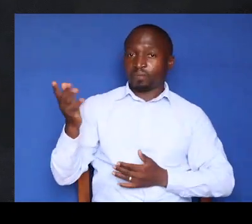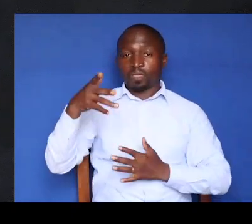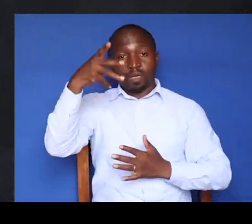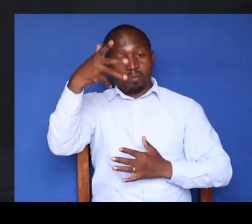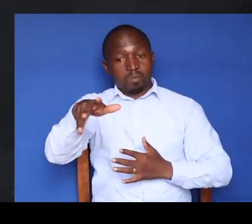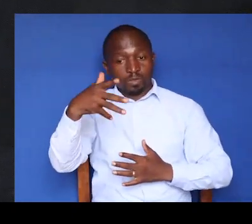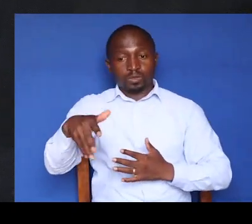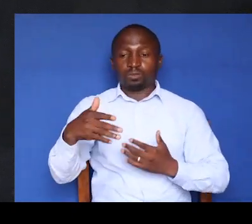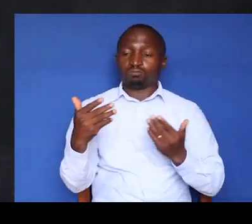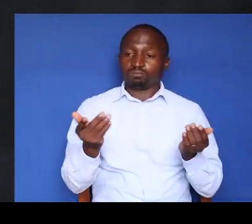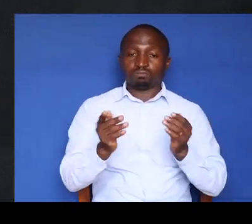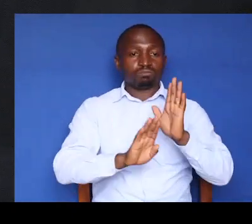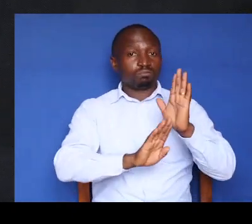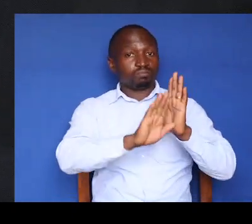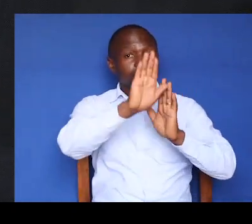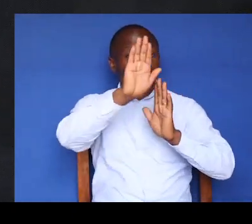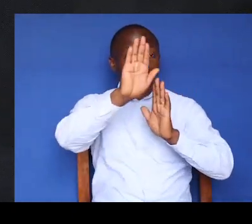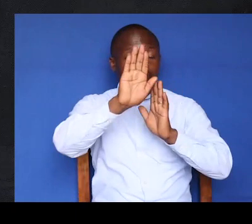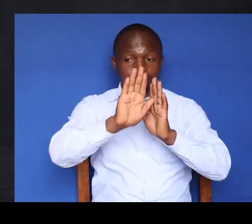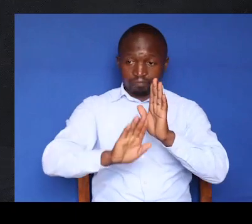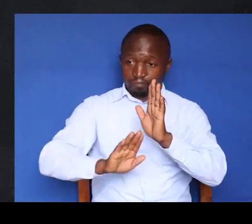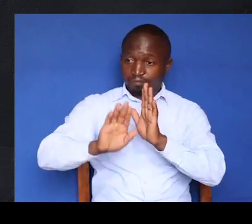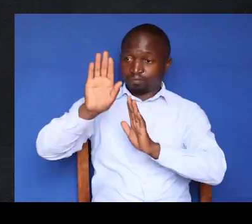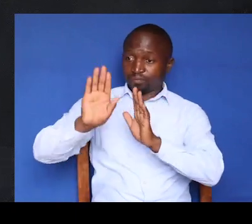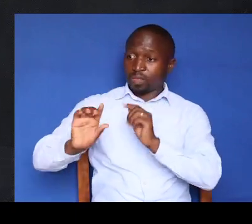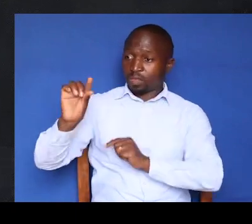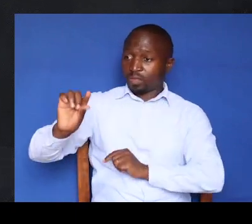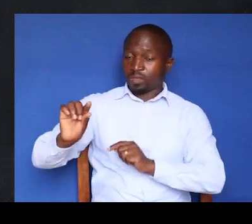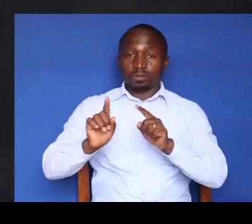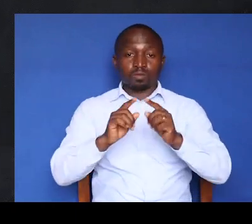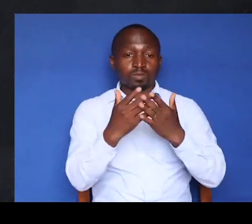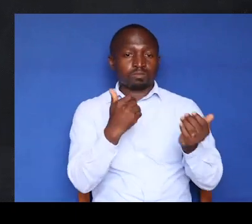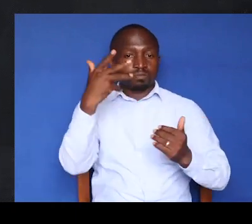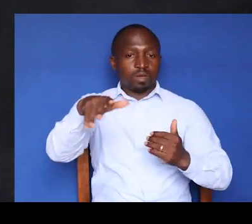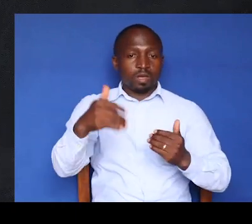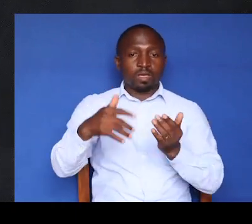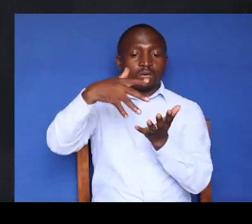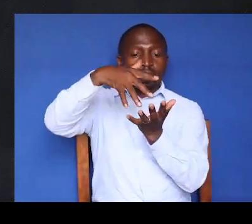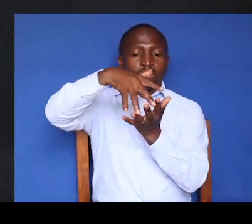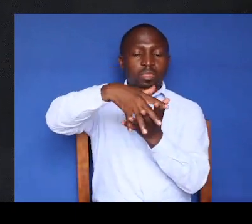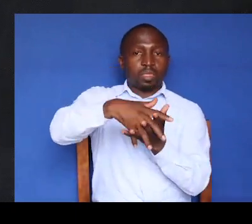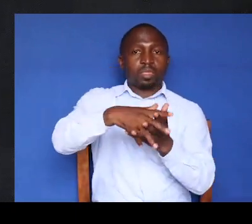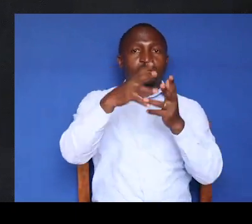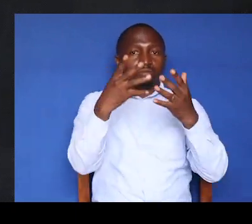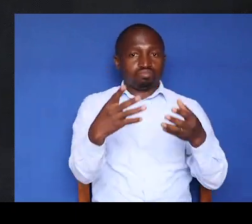volume easily fluctuates low as a lot freely percolate into the ground.